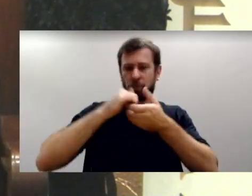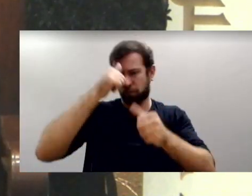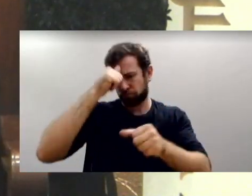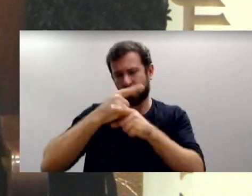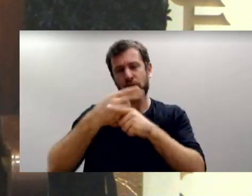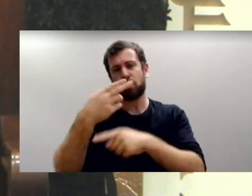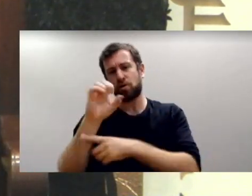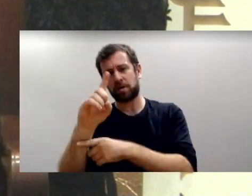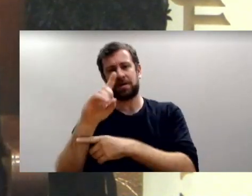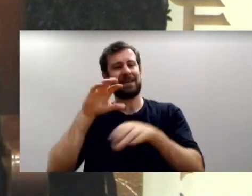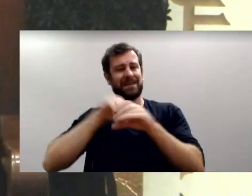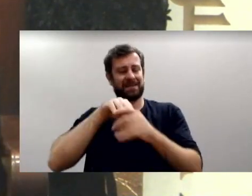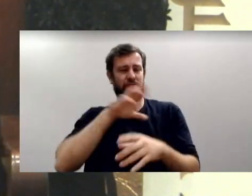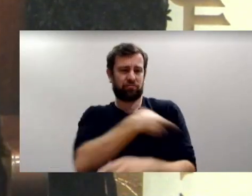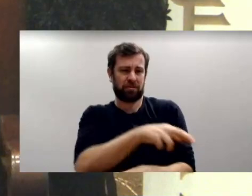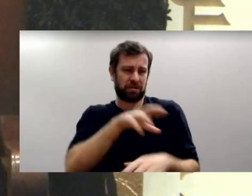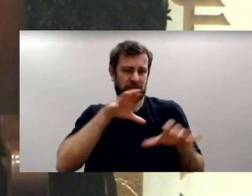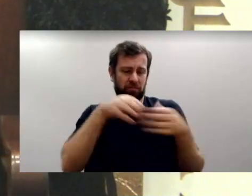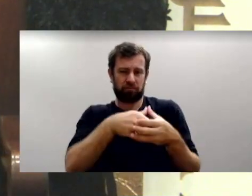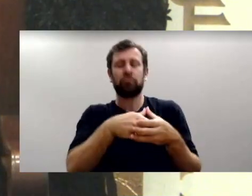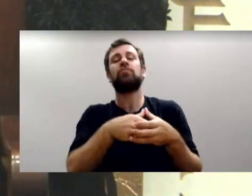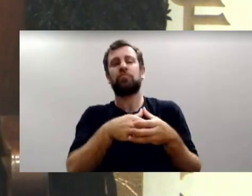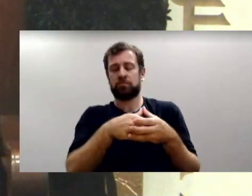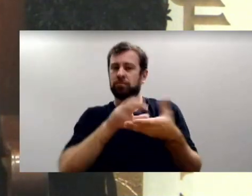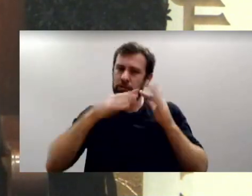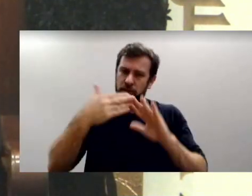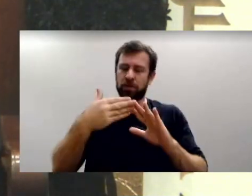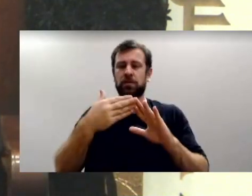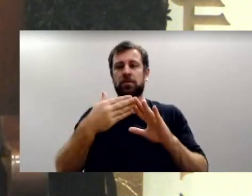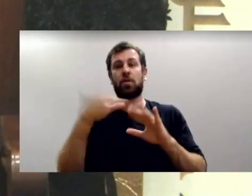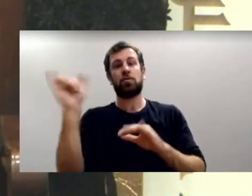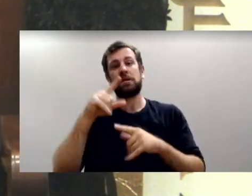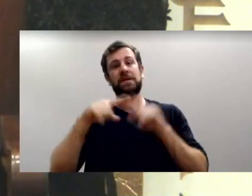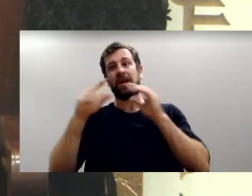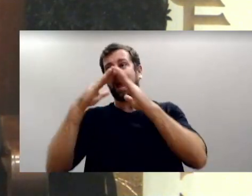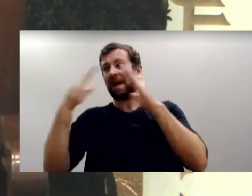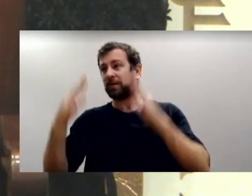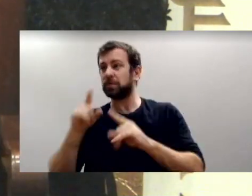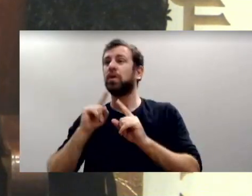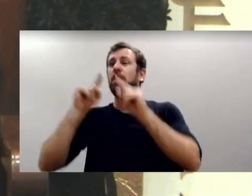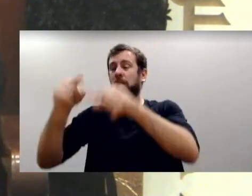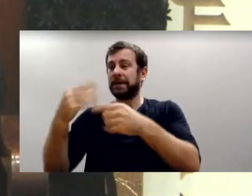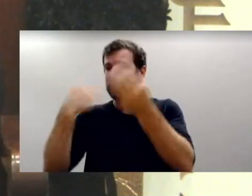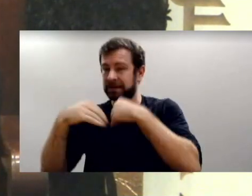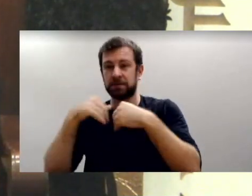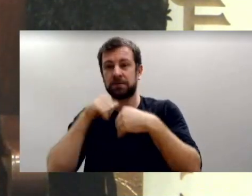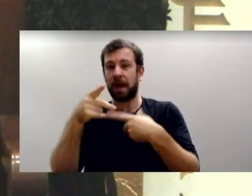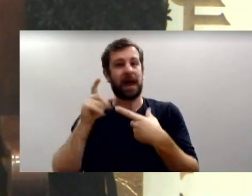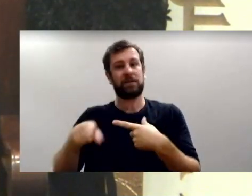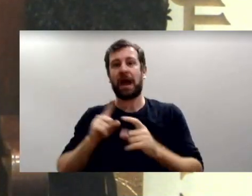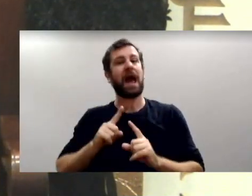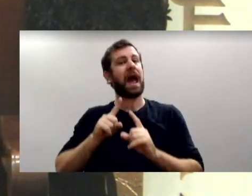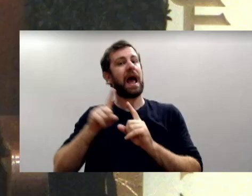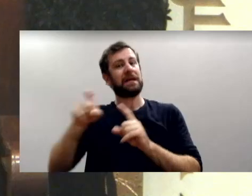know, different kinds of rulings, even the houses that you can go and eat without asking permission.